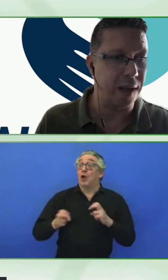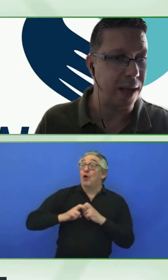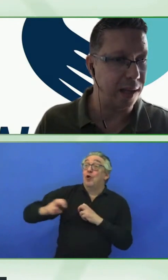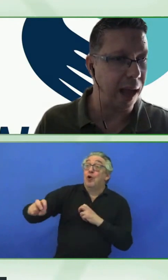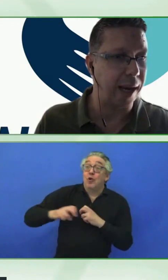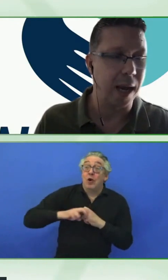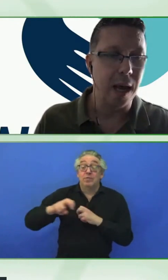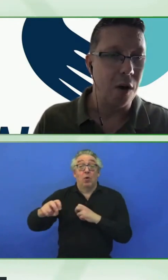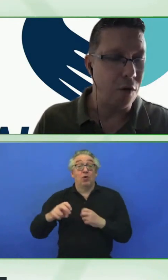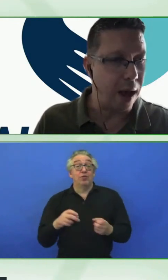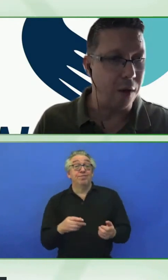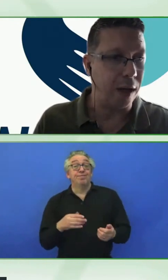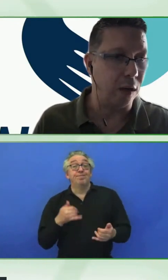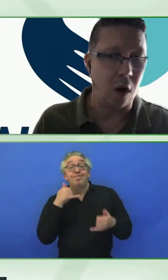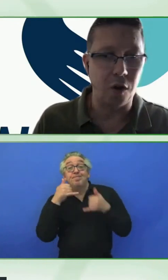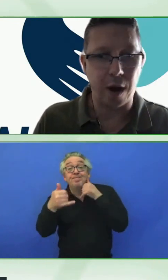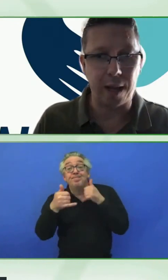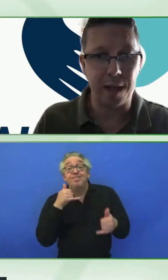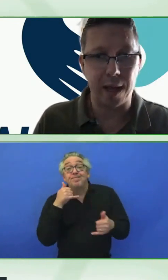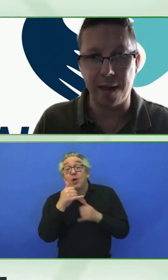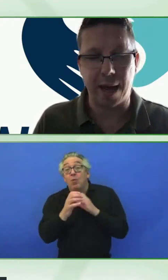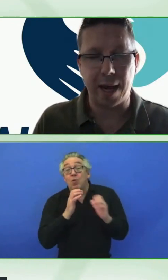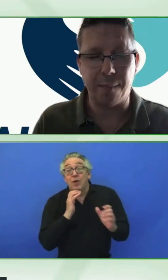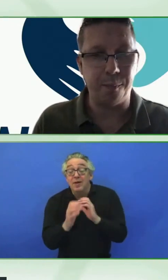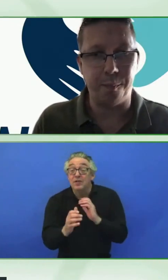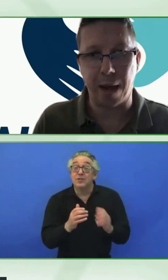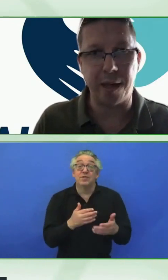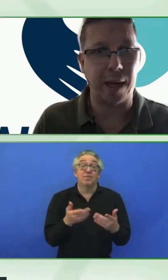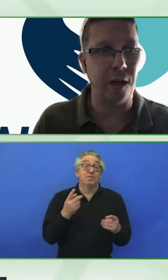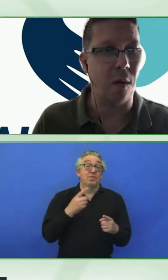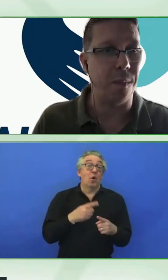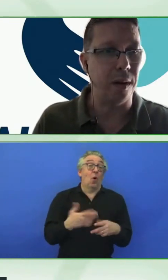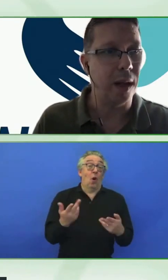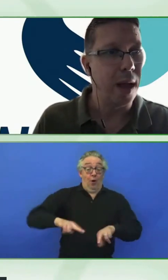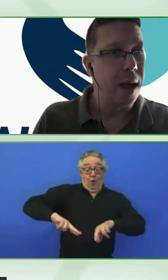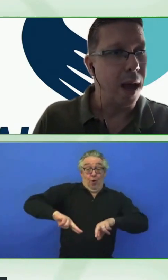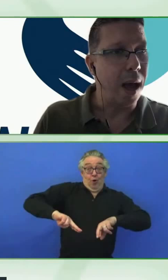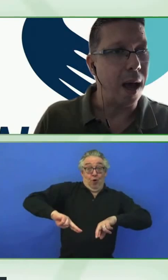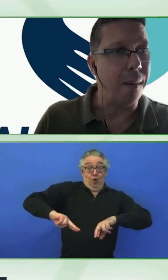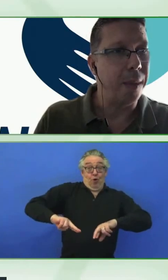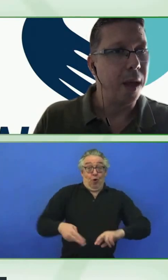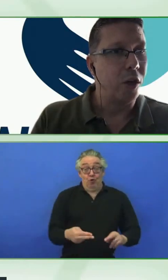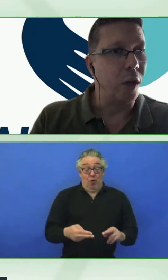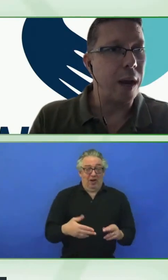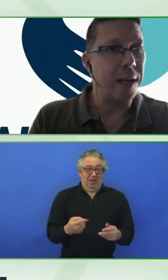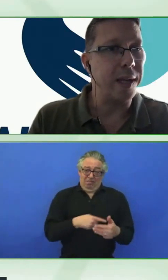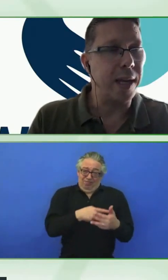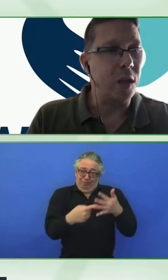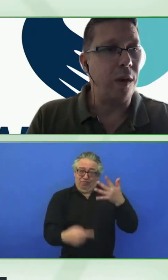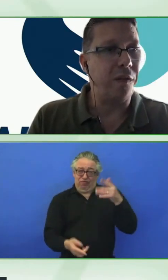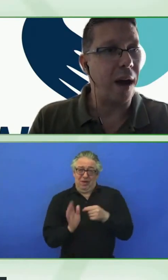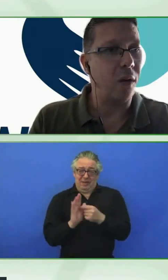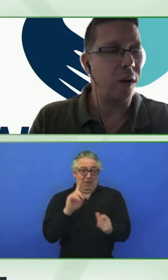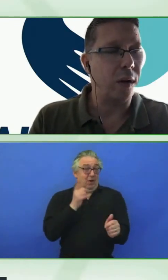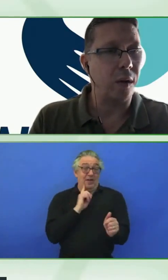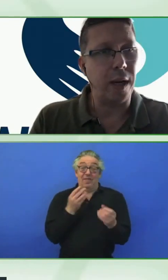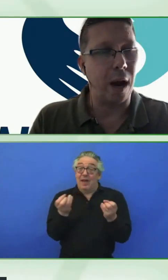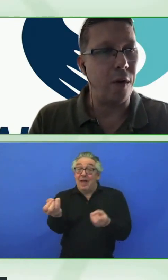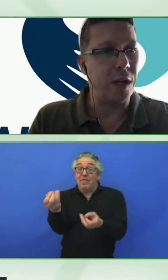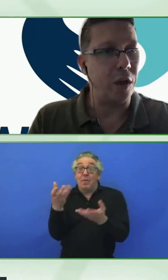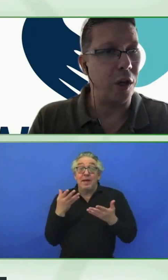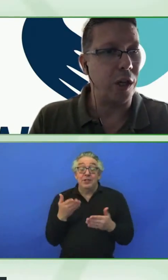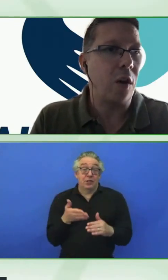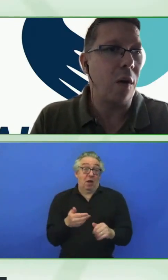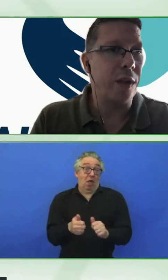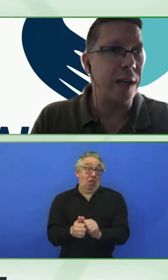telecommunications, as well as things like rental contracts as a basic example. To address these, we found